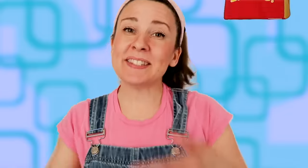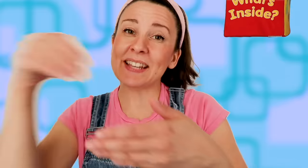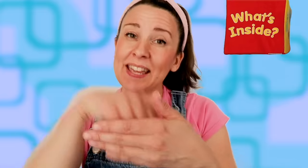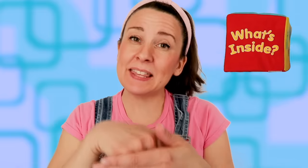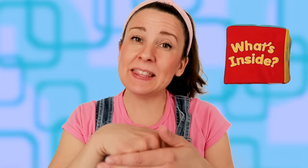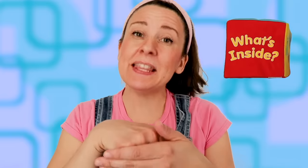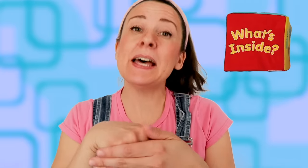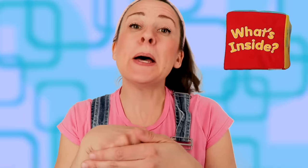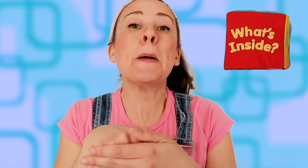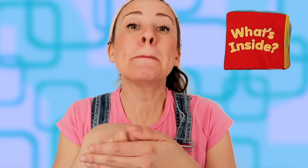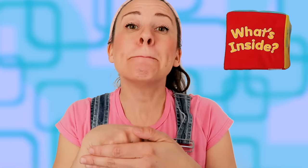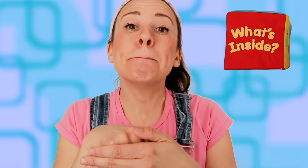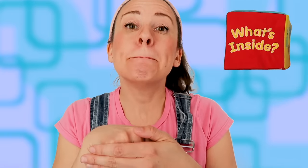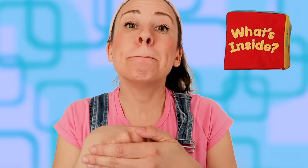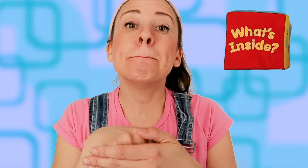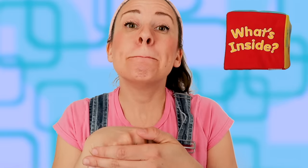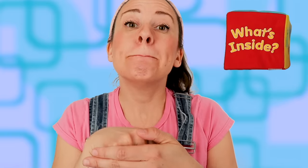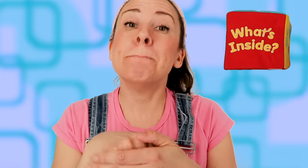What's in the